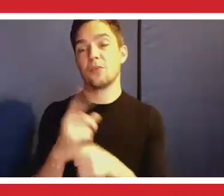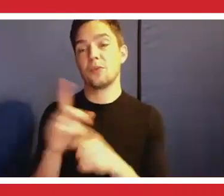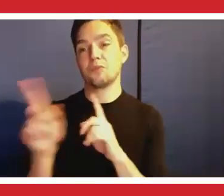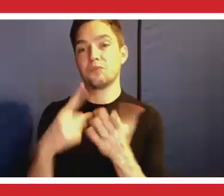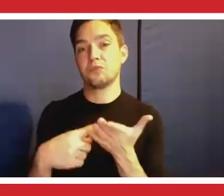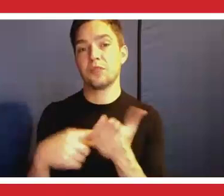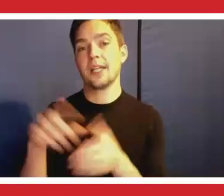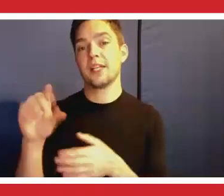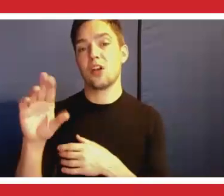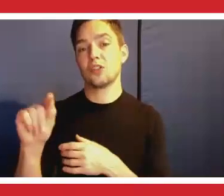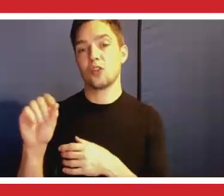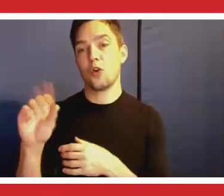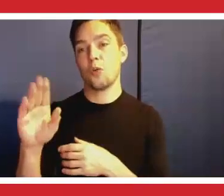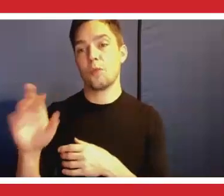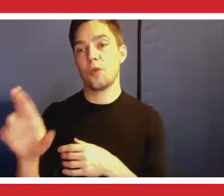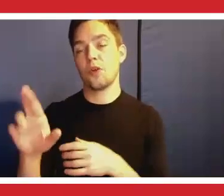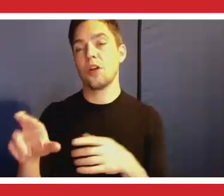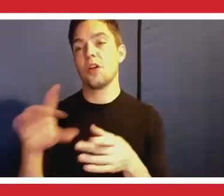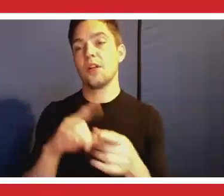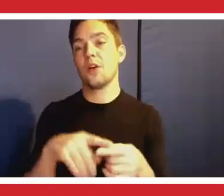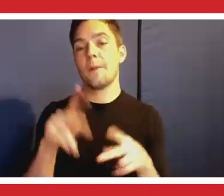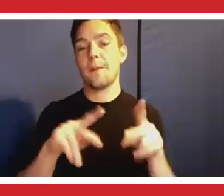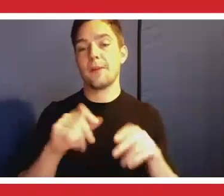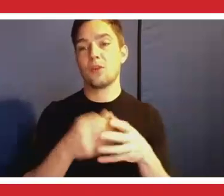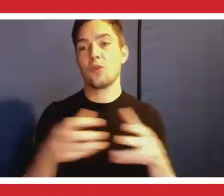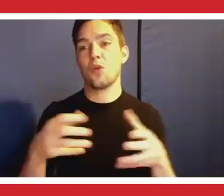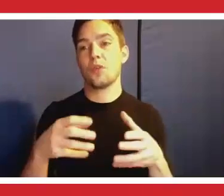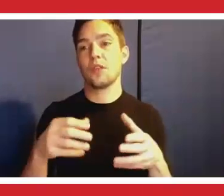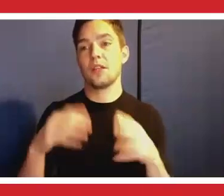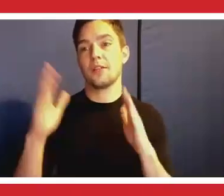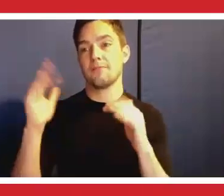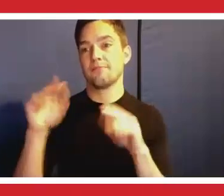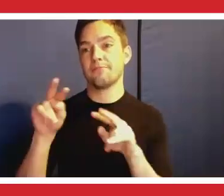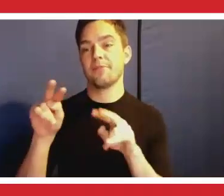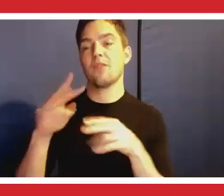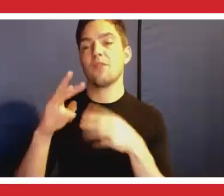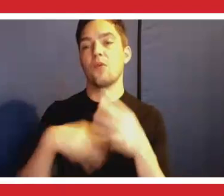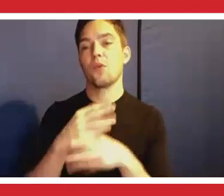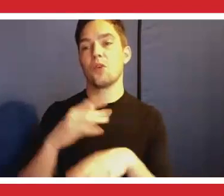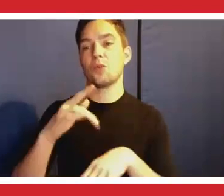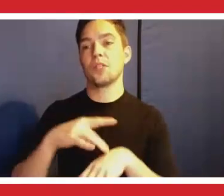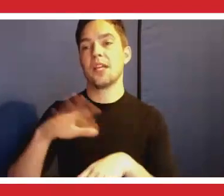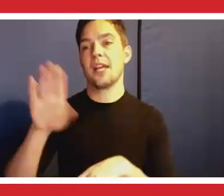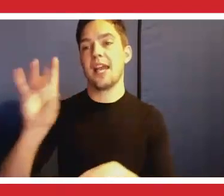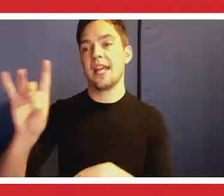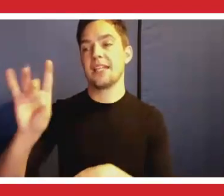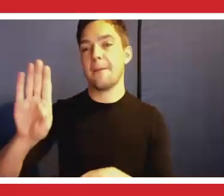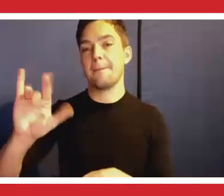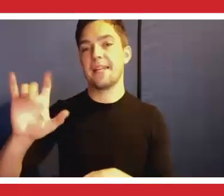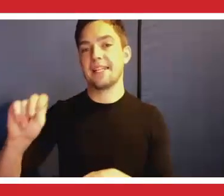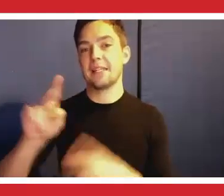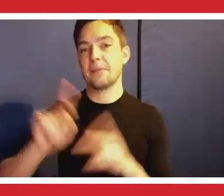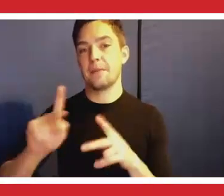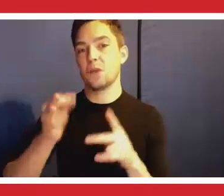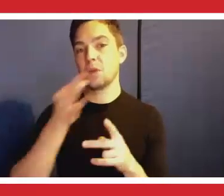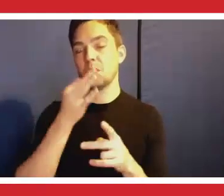October related to population growth in anticipation of the world reaching 8 billion people in a few